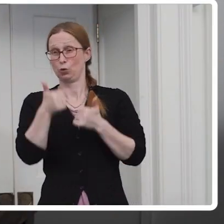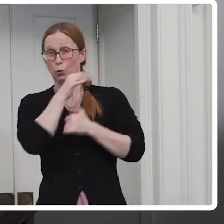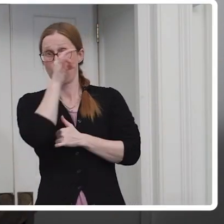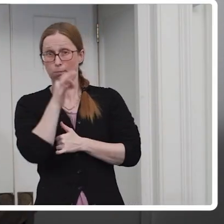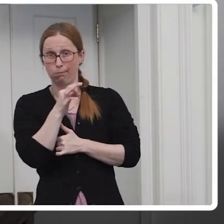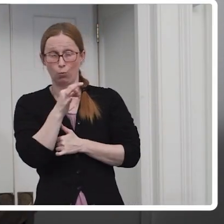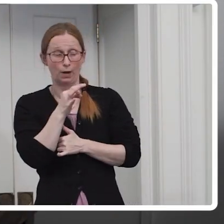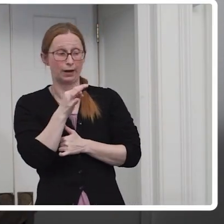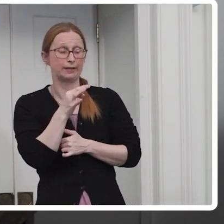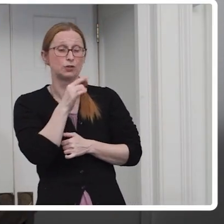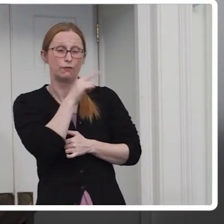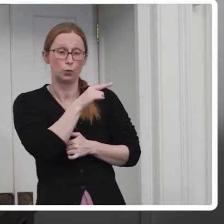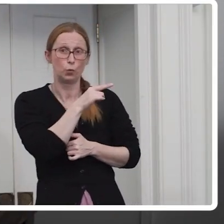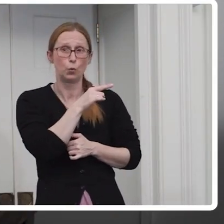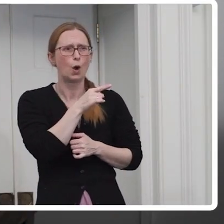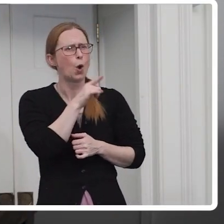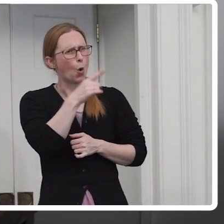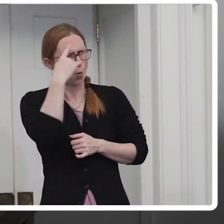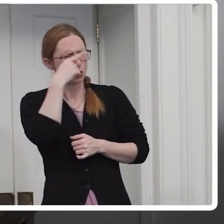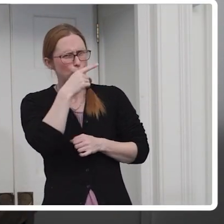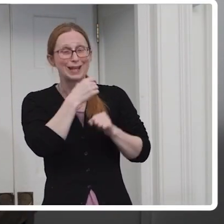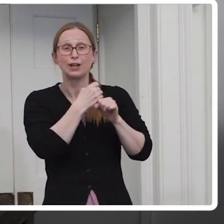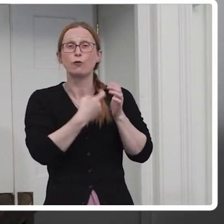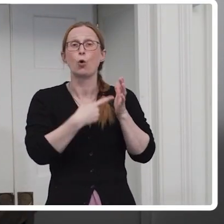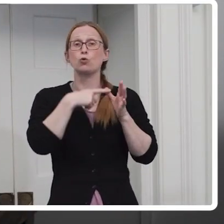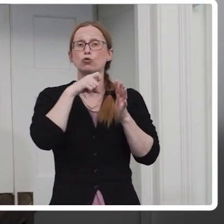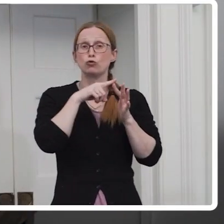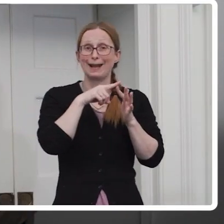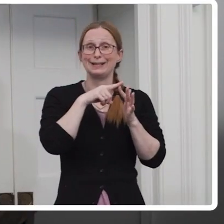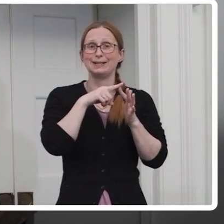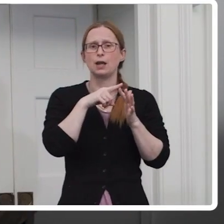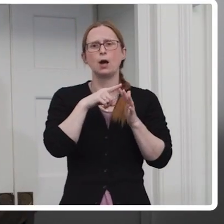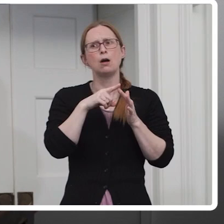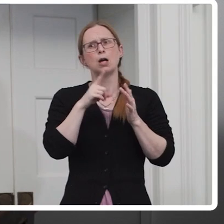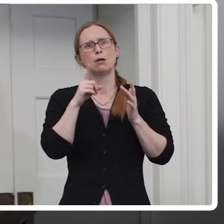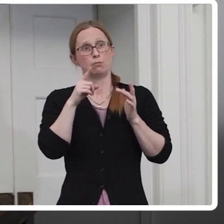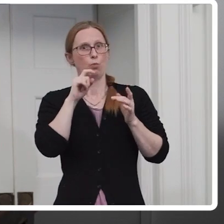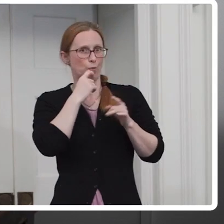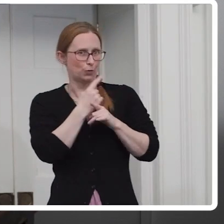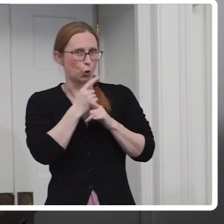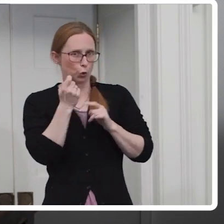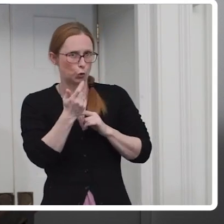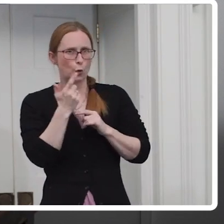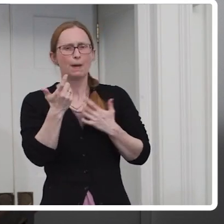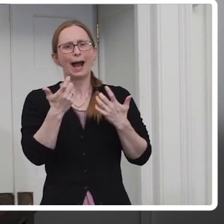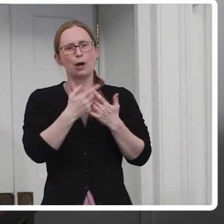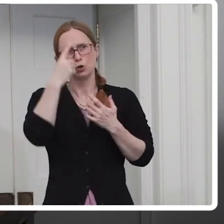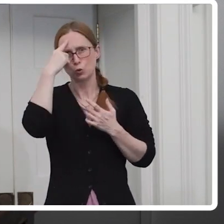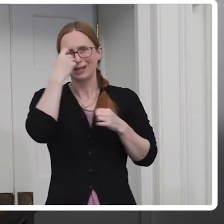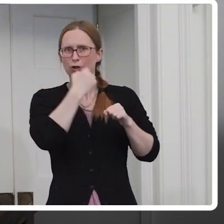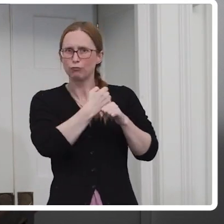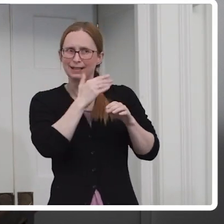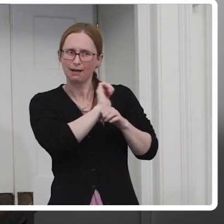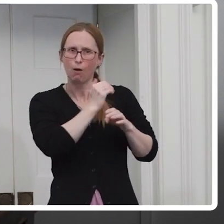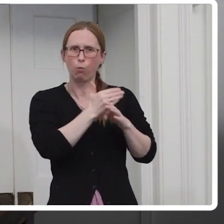ask you what you thought about Grace Currie, who we're going to be talking to very soon, what you thought about Grace's